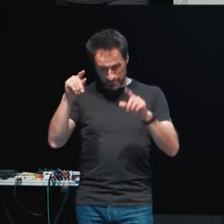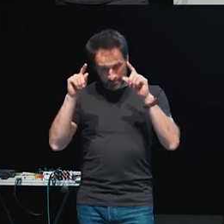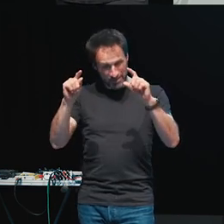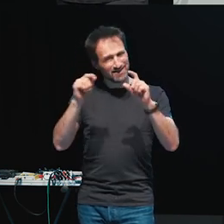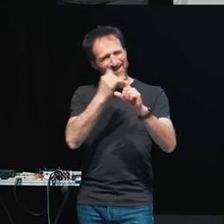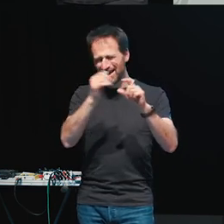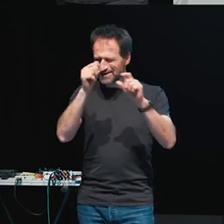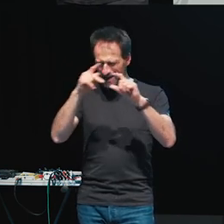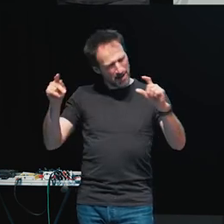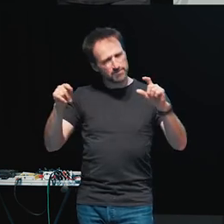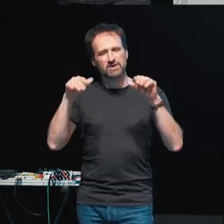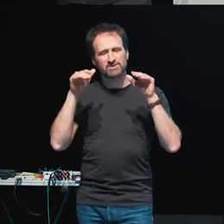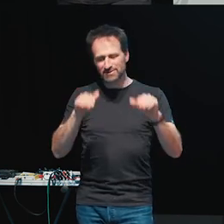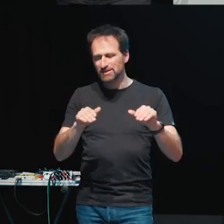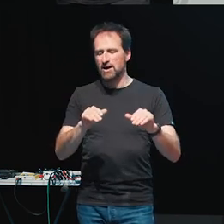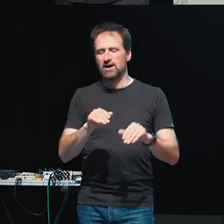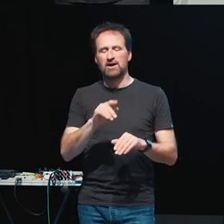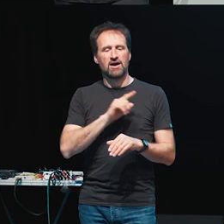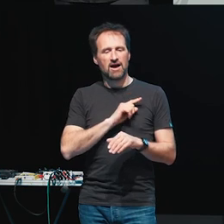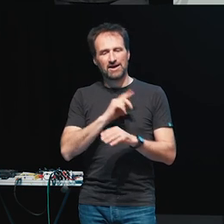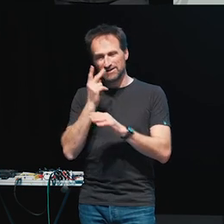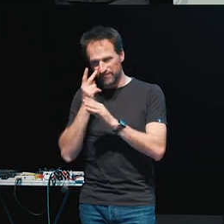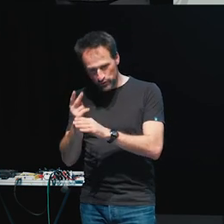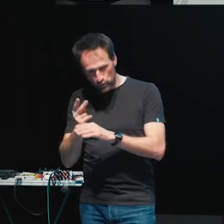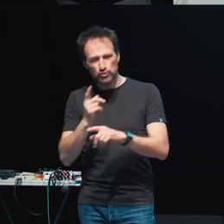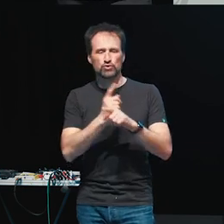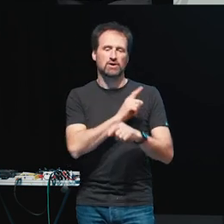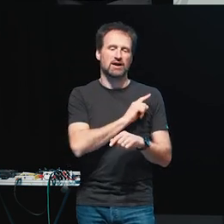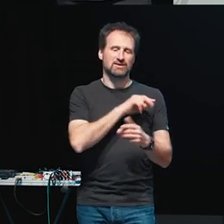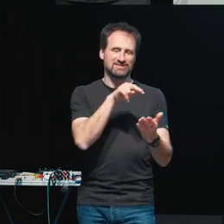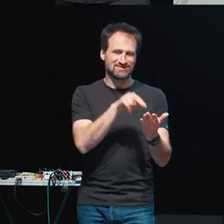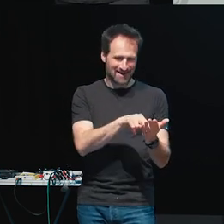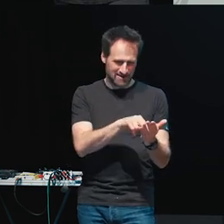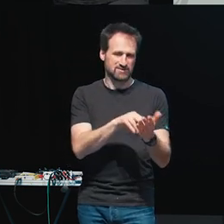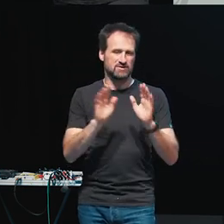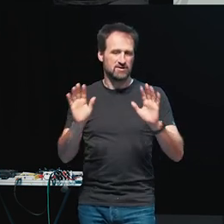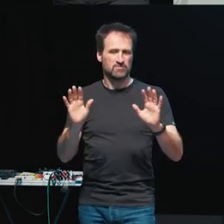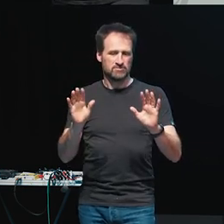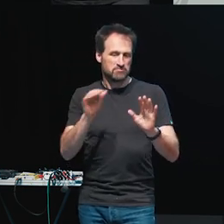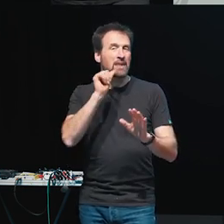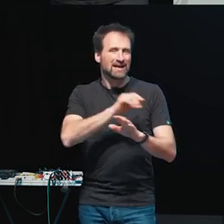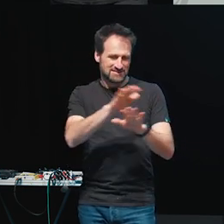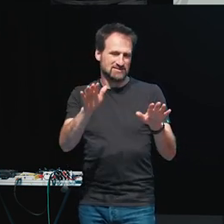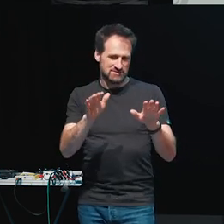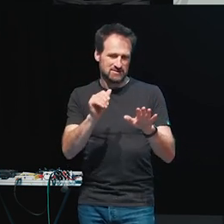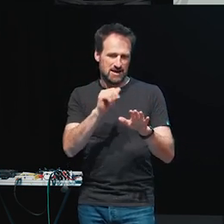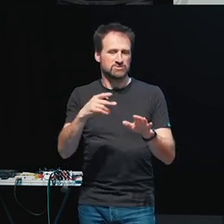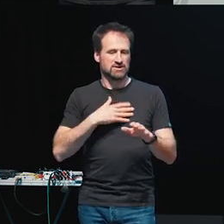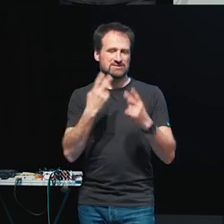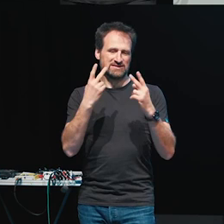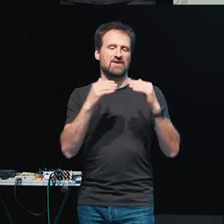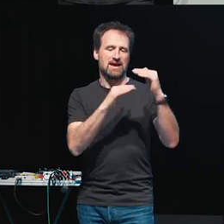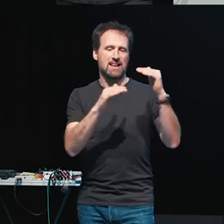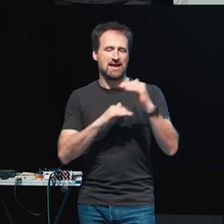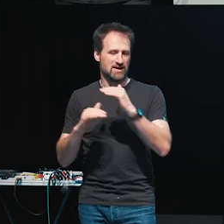app will have its own distinct layers. So, for example, most of the apps, they will have at least two layers. They will have layers